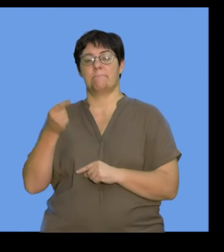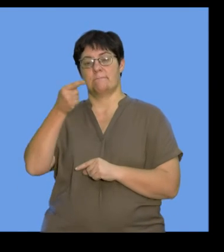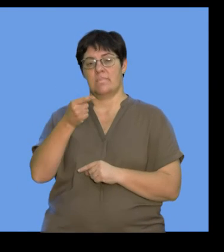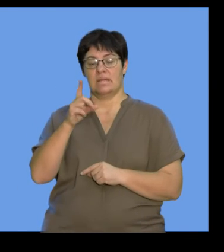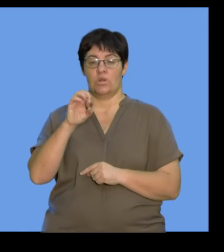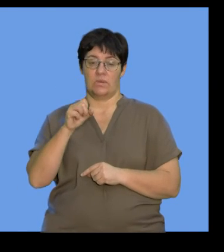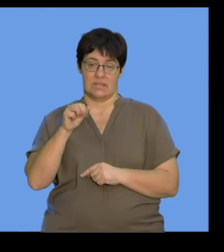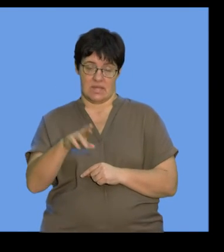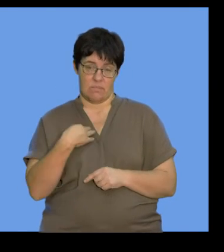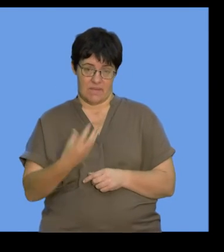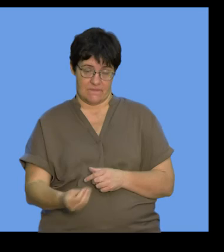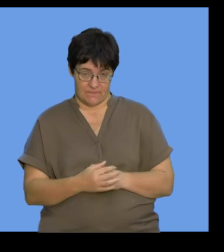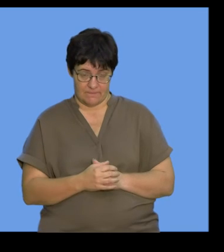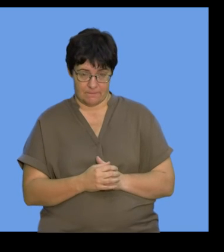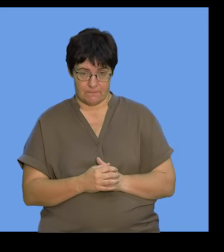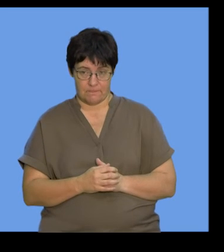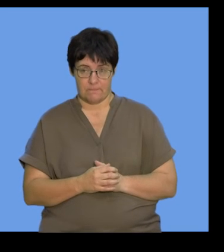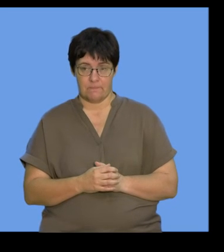that denominator that I have there.